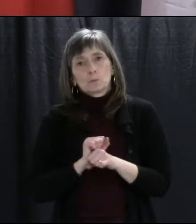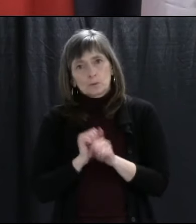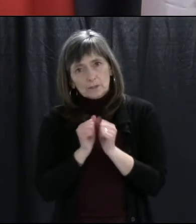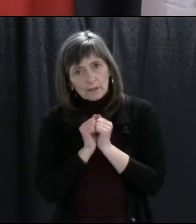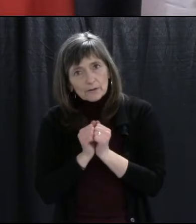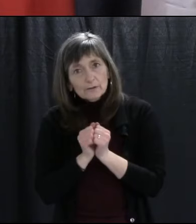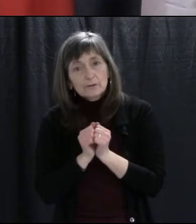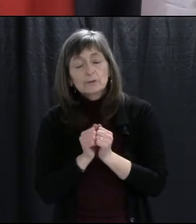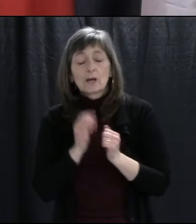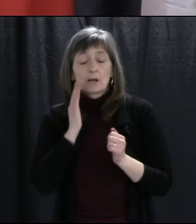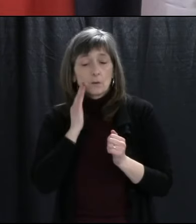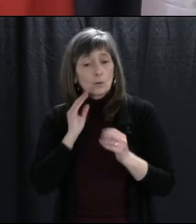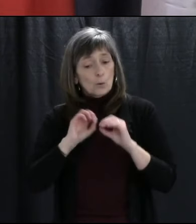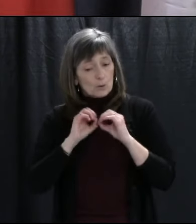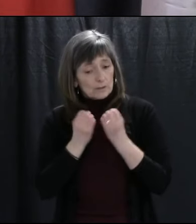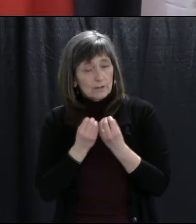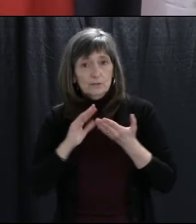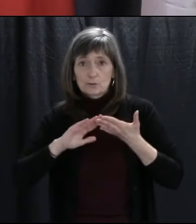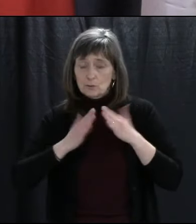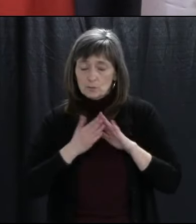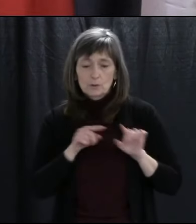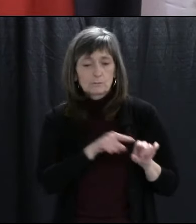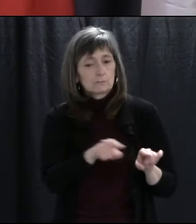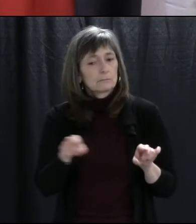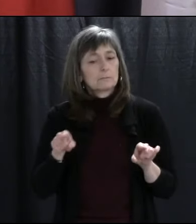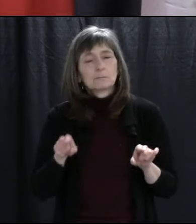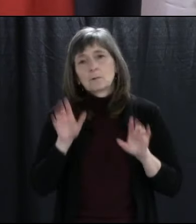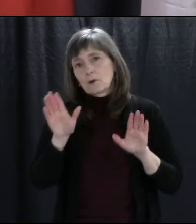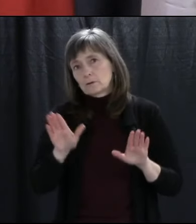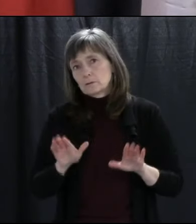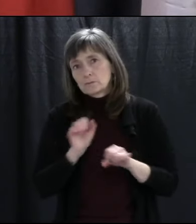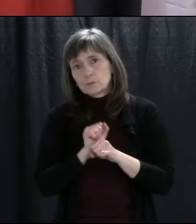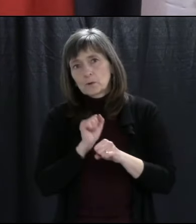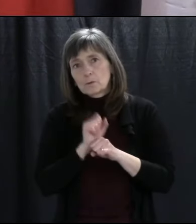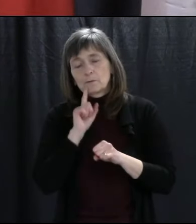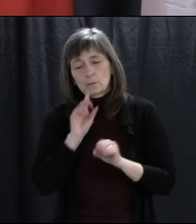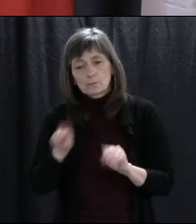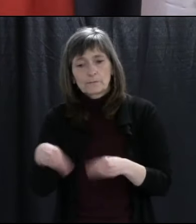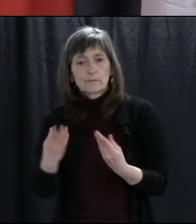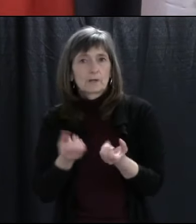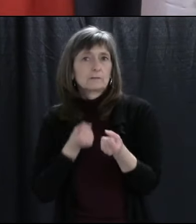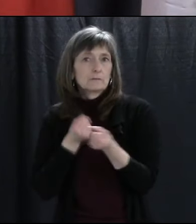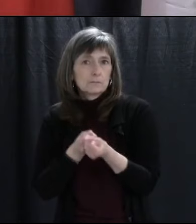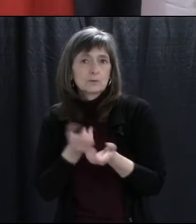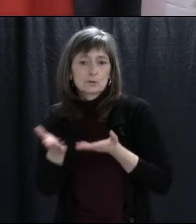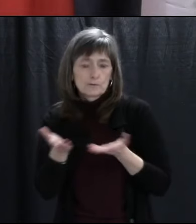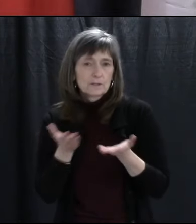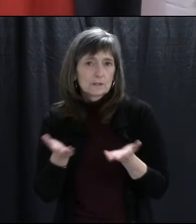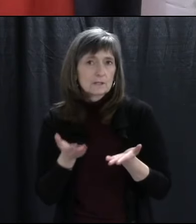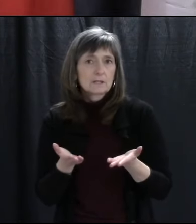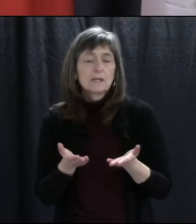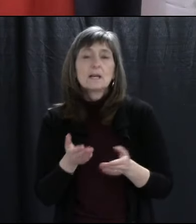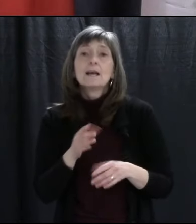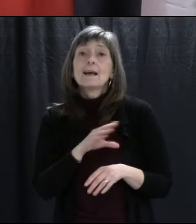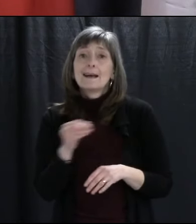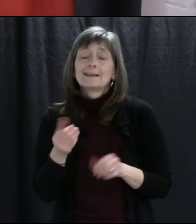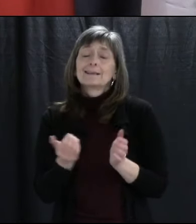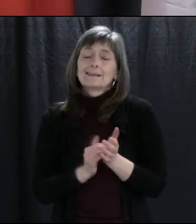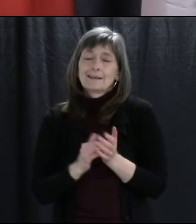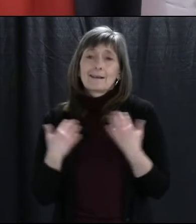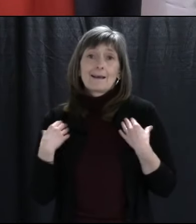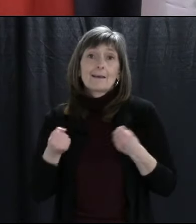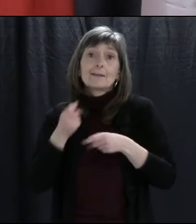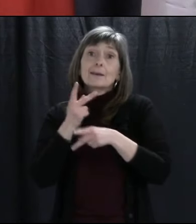work that our community groups are doing to support those that are providing those essential services. And once again, thank you to all our healthcare